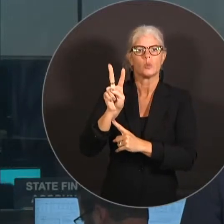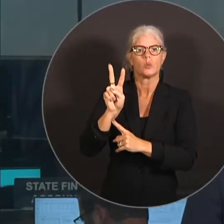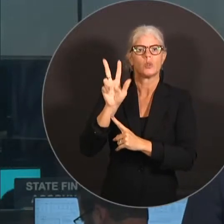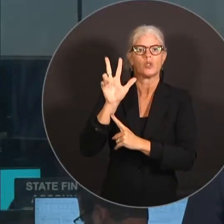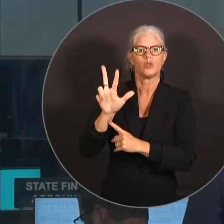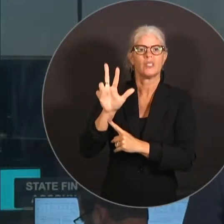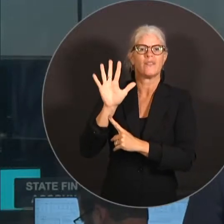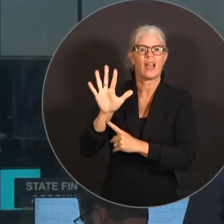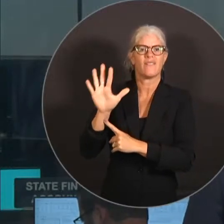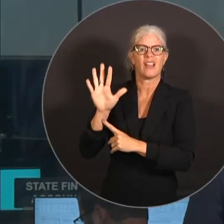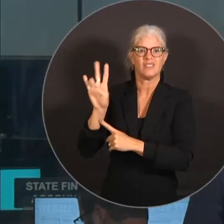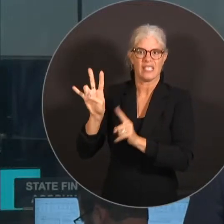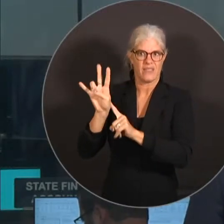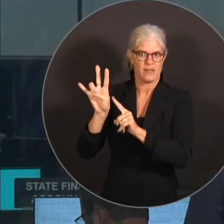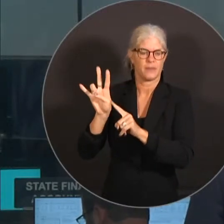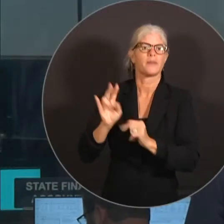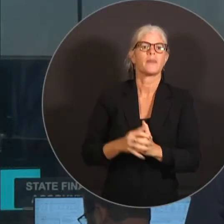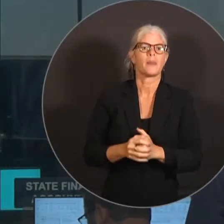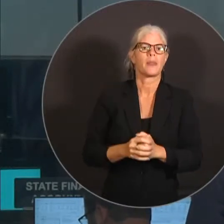1-800-342-3557.